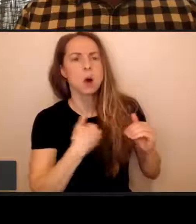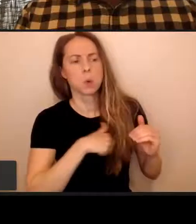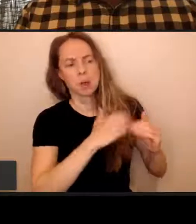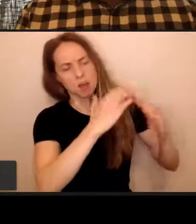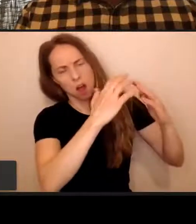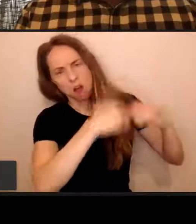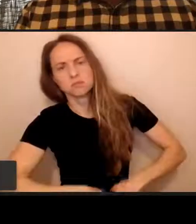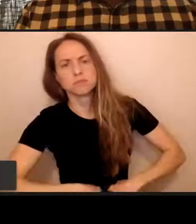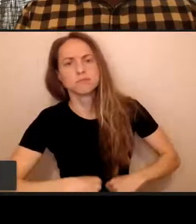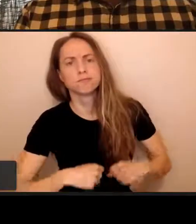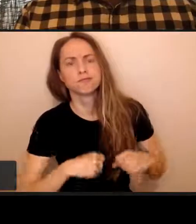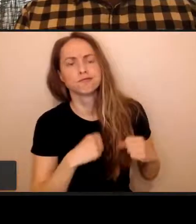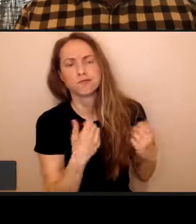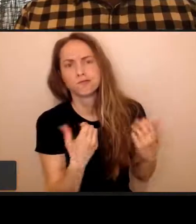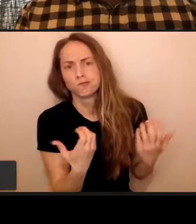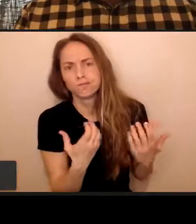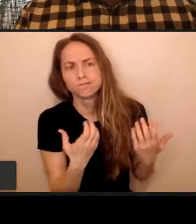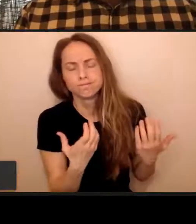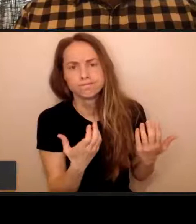Gosh.